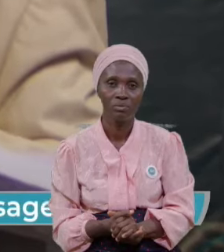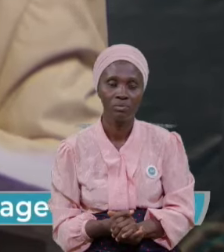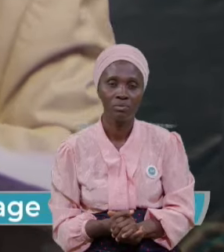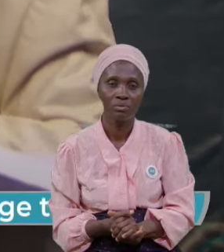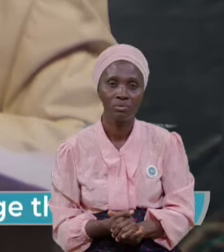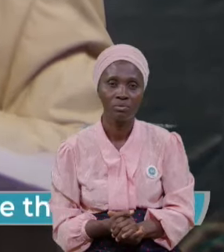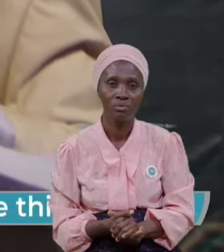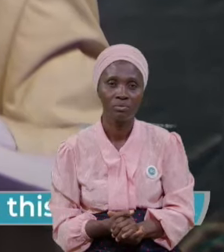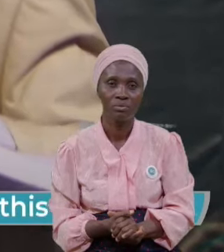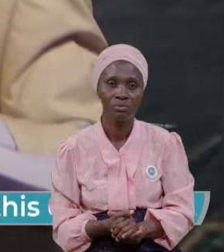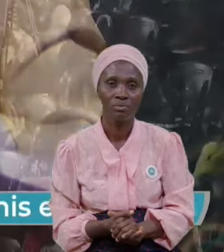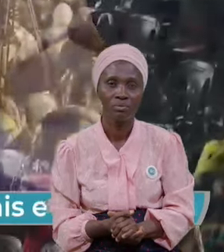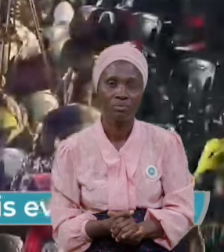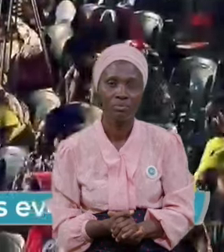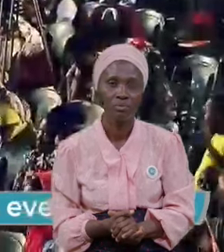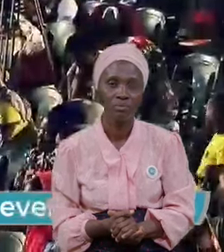Let's be thorough.